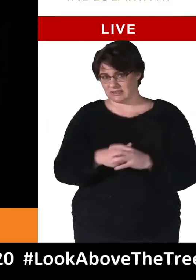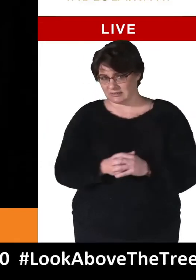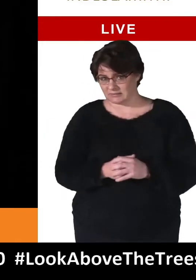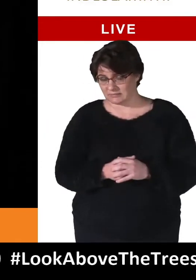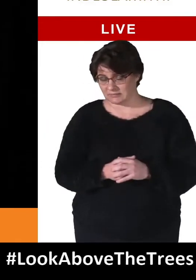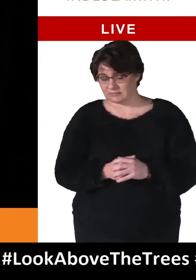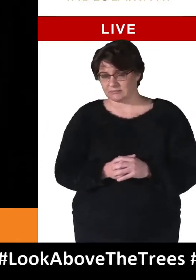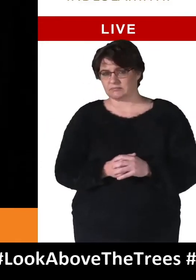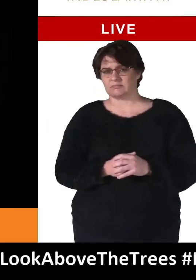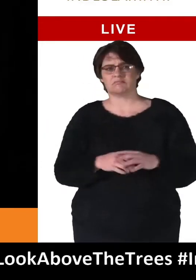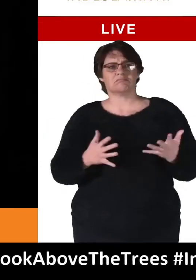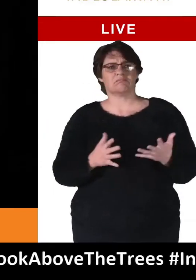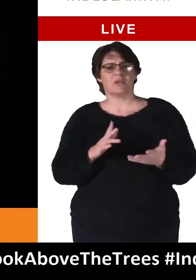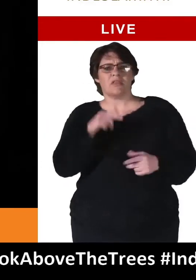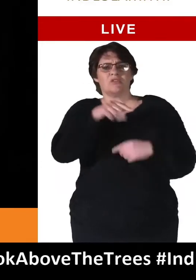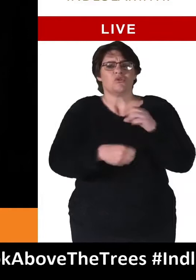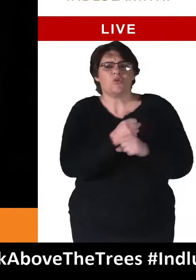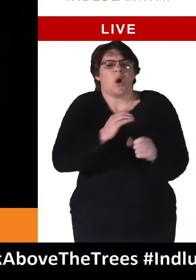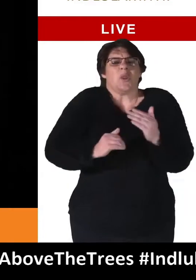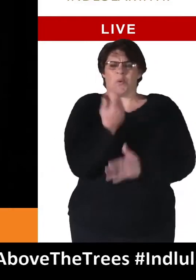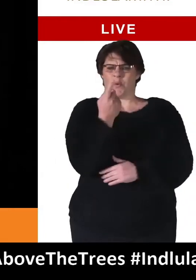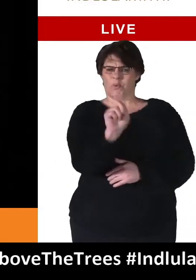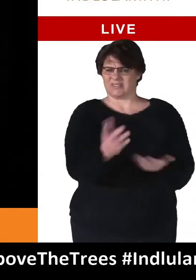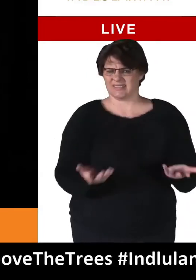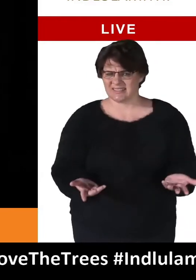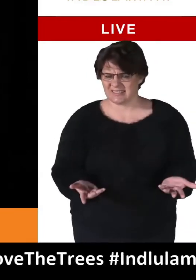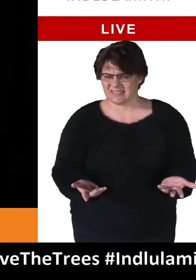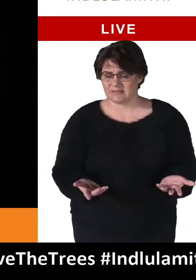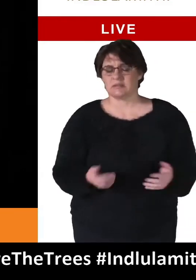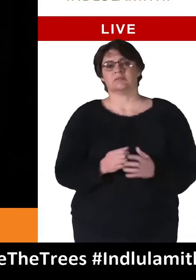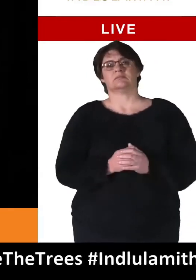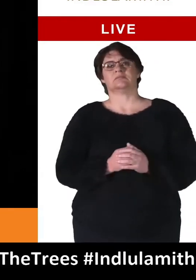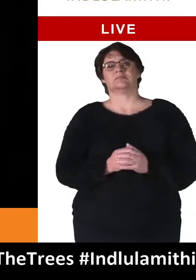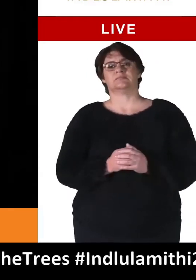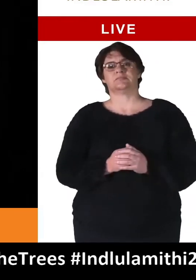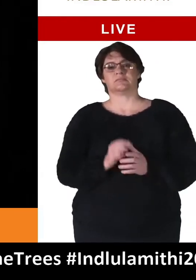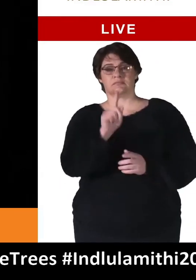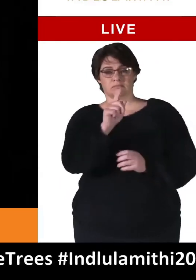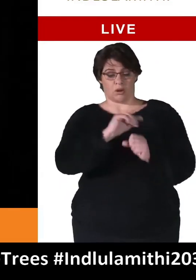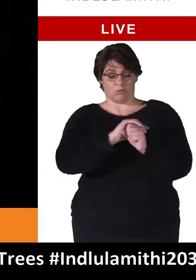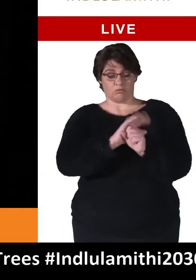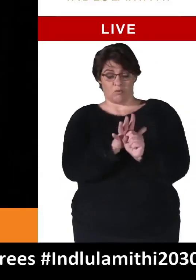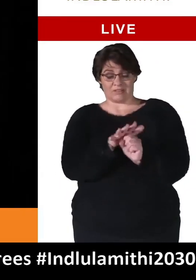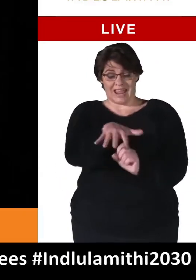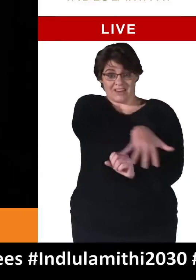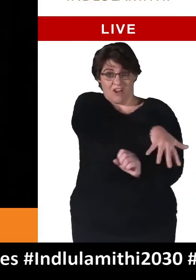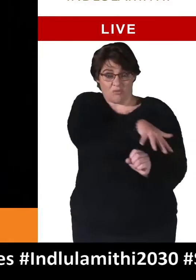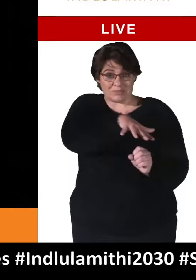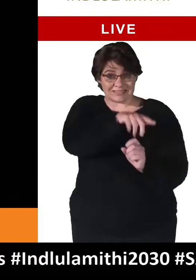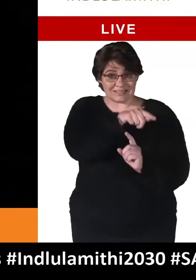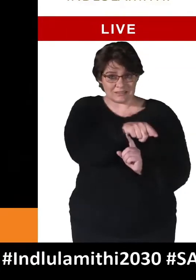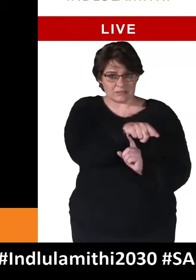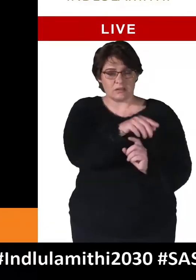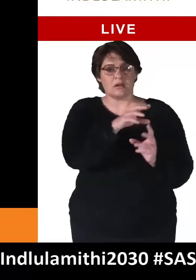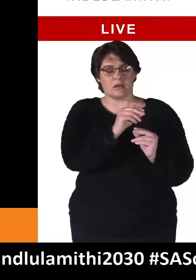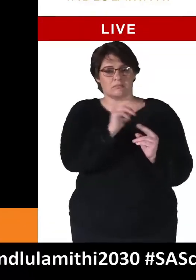So what is new this year is that in the COVID environment, we have